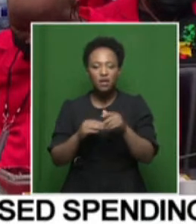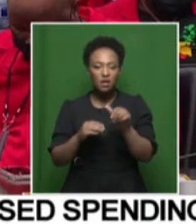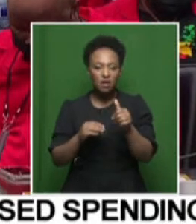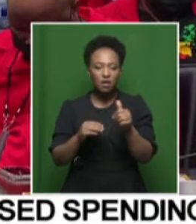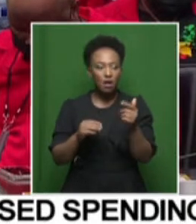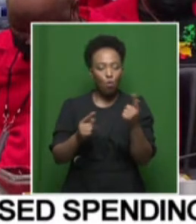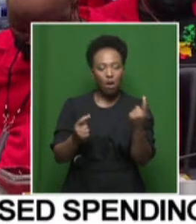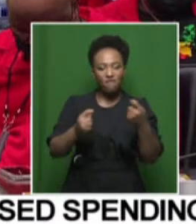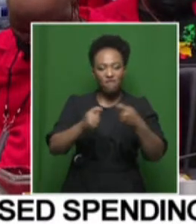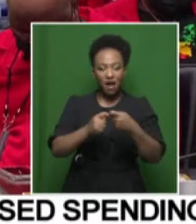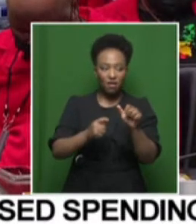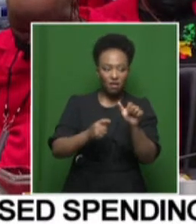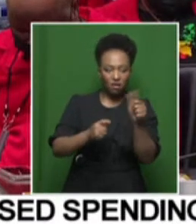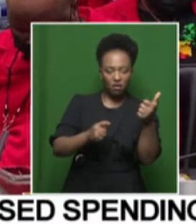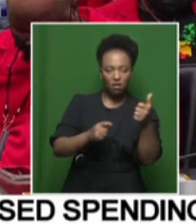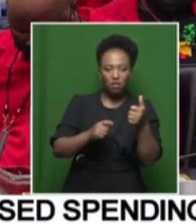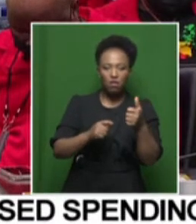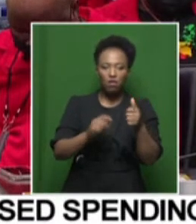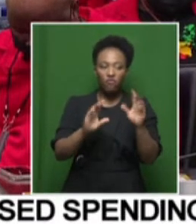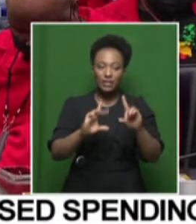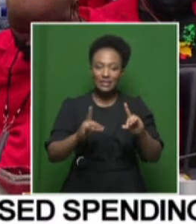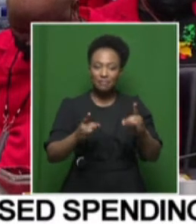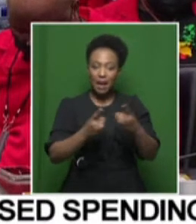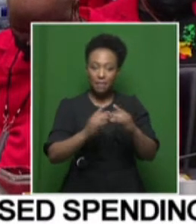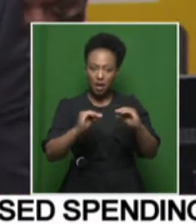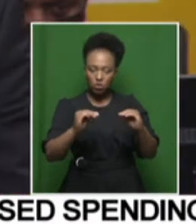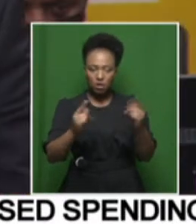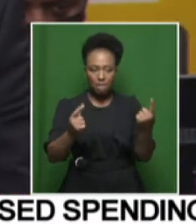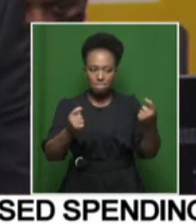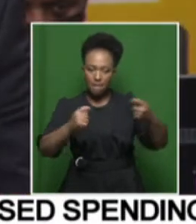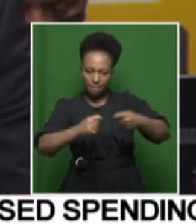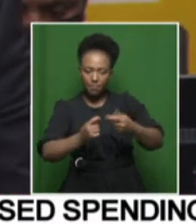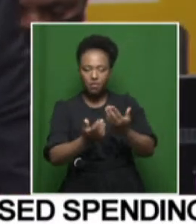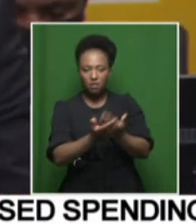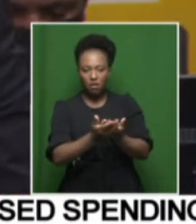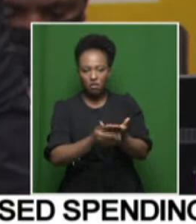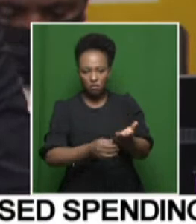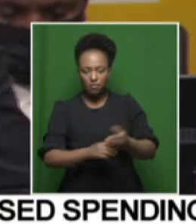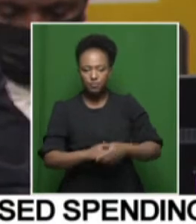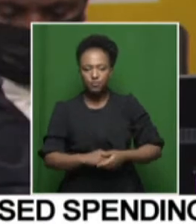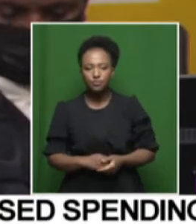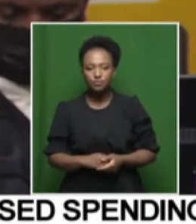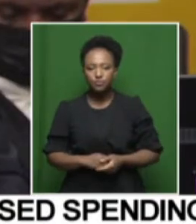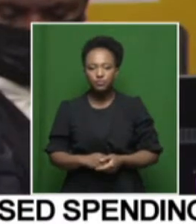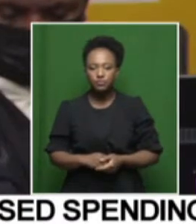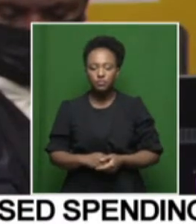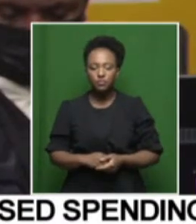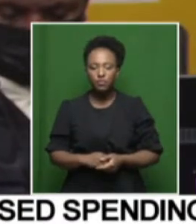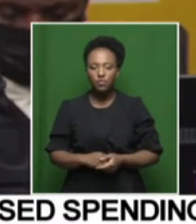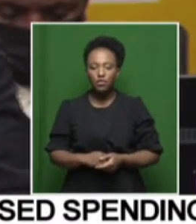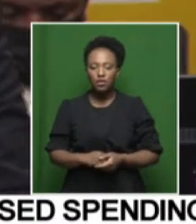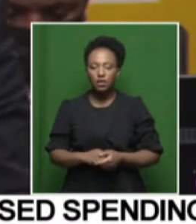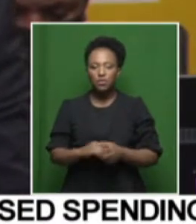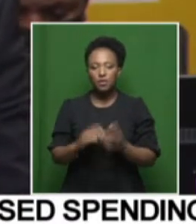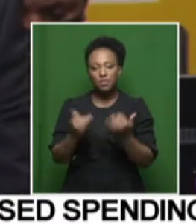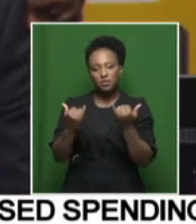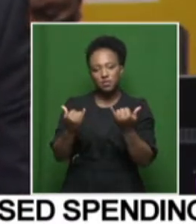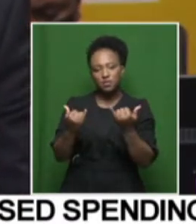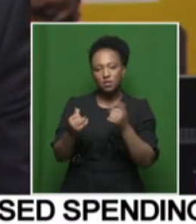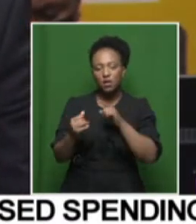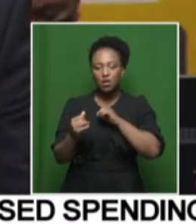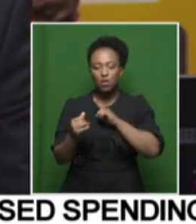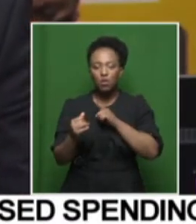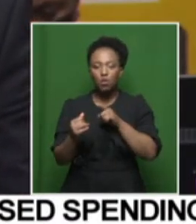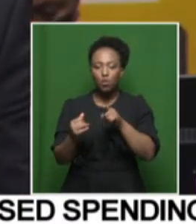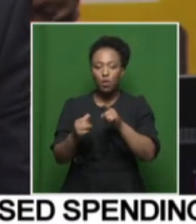funded from within the baseline of the Department of Education. Madam Speaker, at the height of the COVID-19,